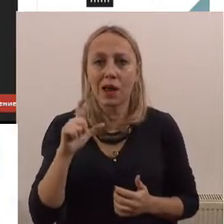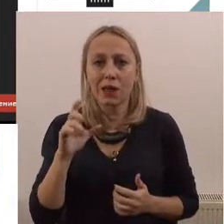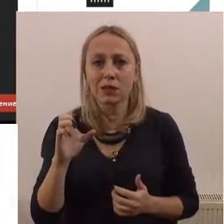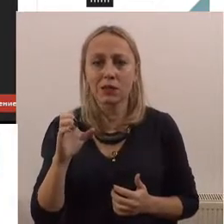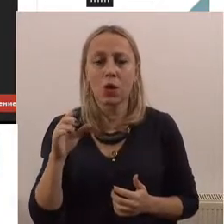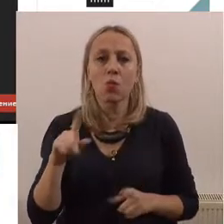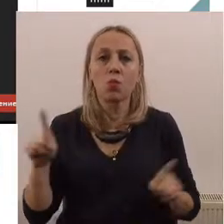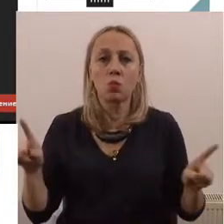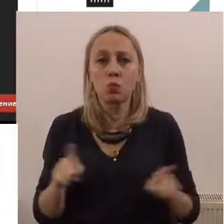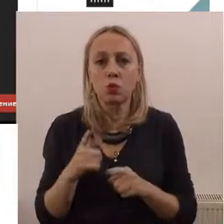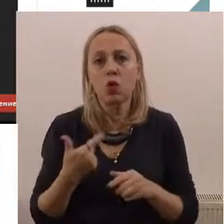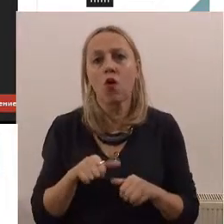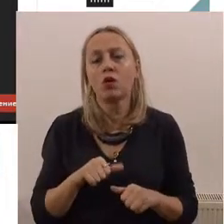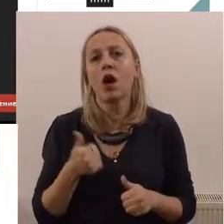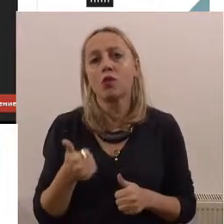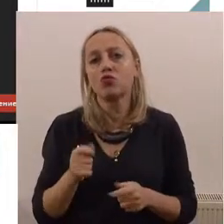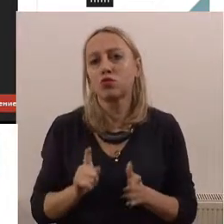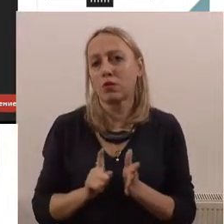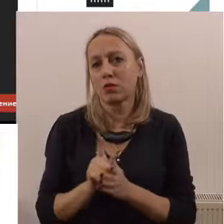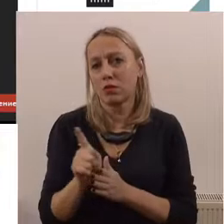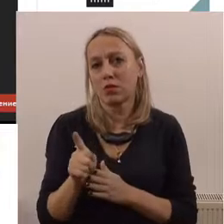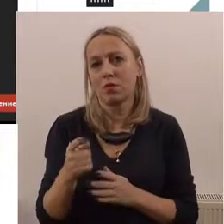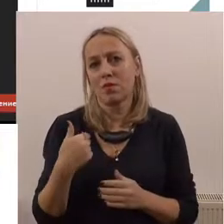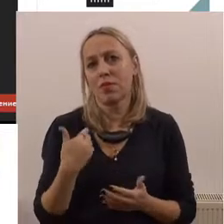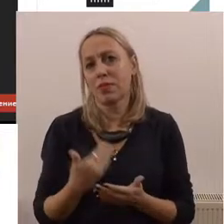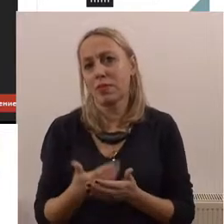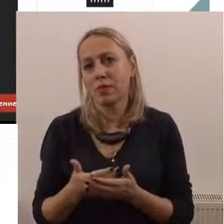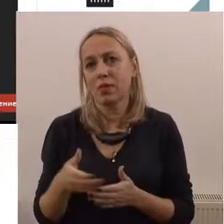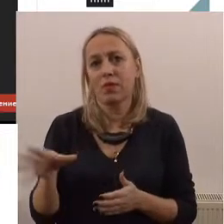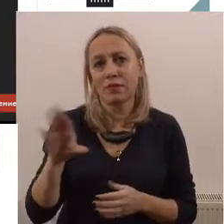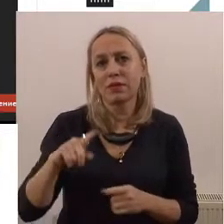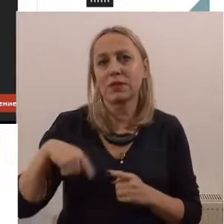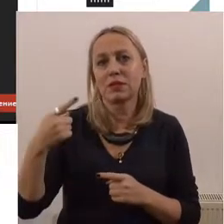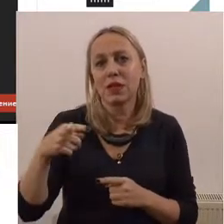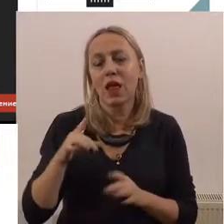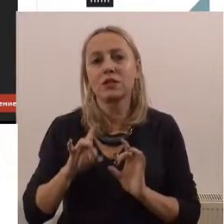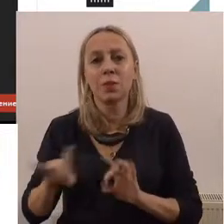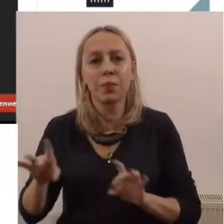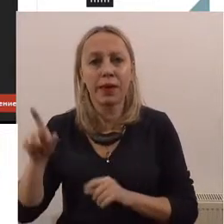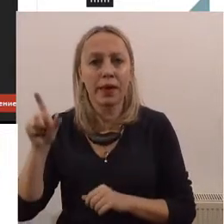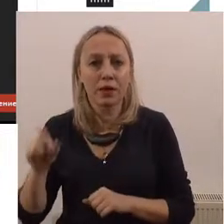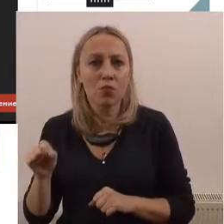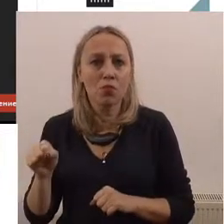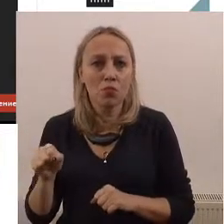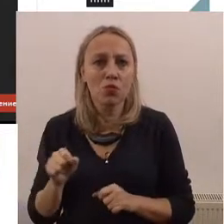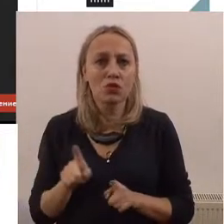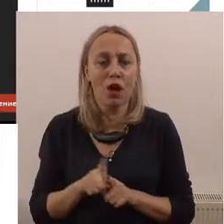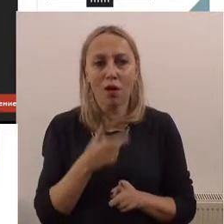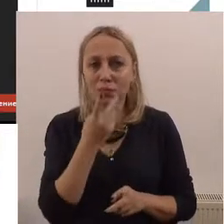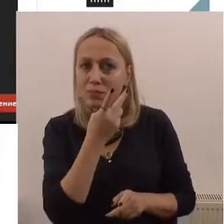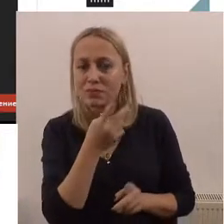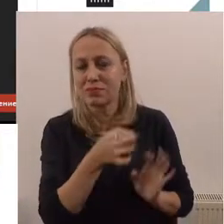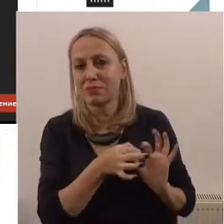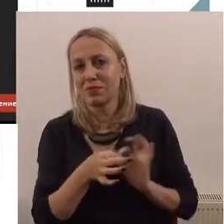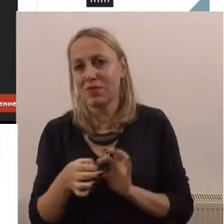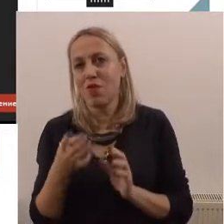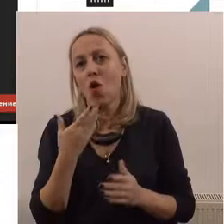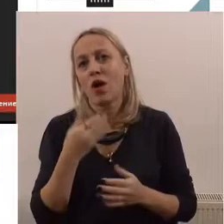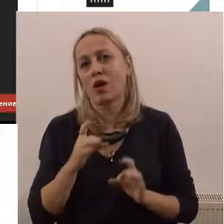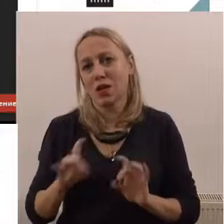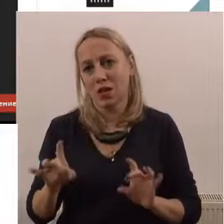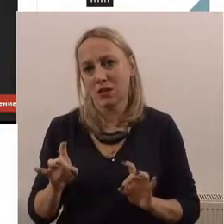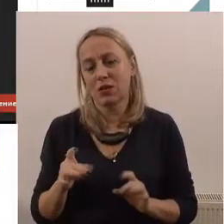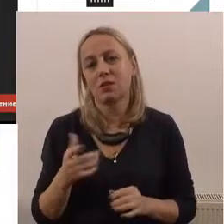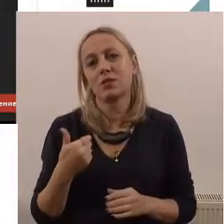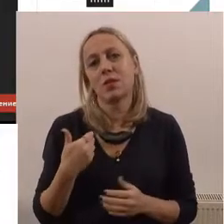Thank you. This is a very inspiring experience of Rijksmuseum. I believe this is something